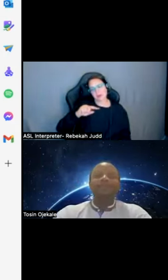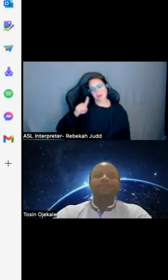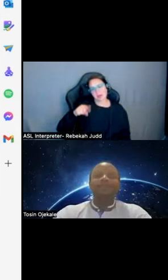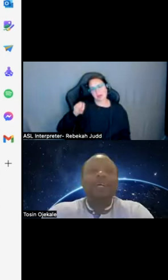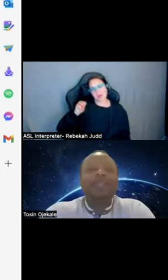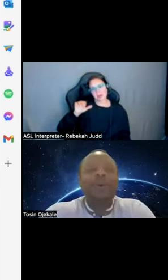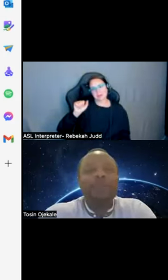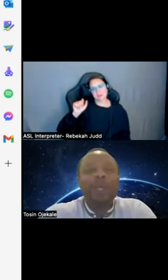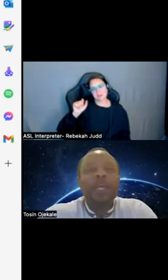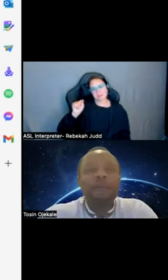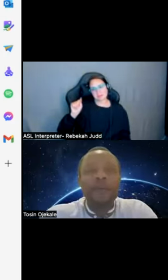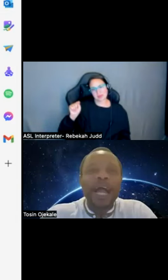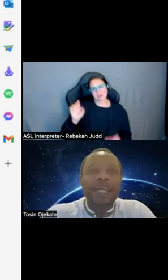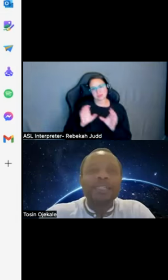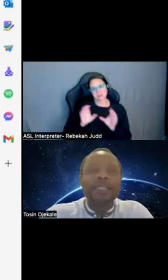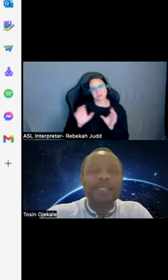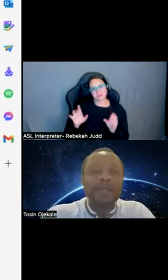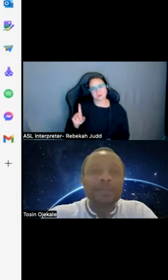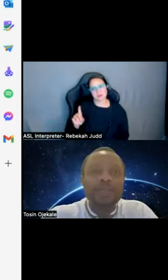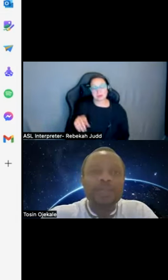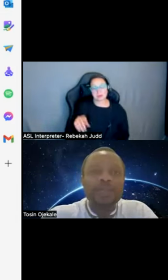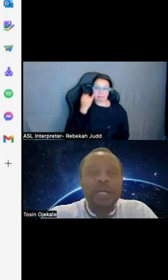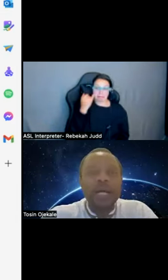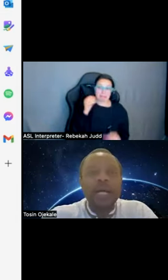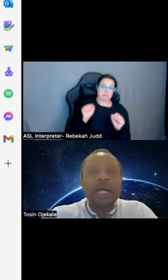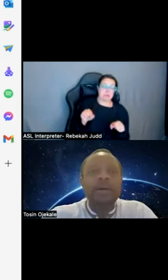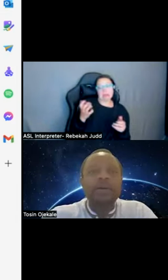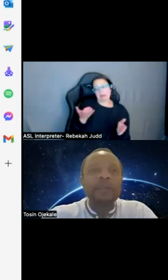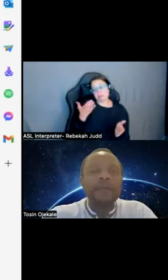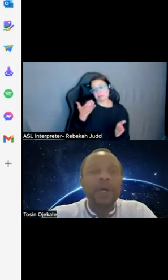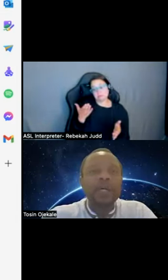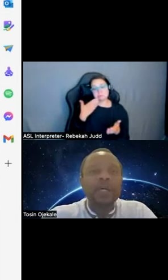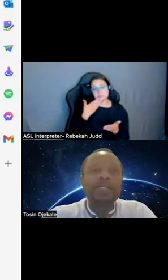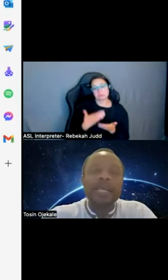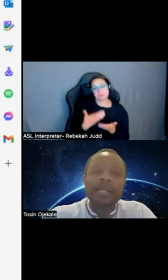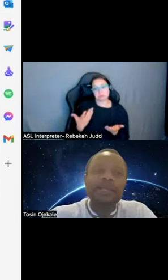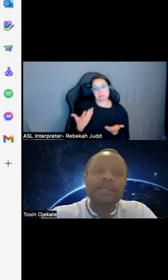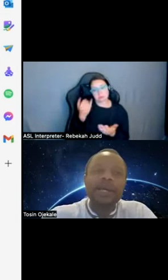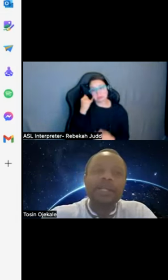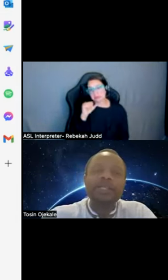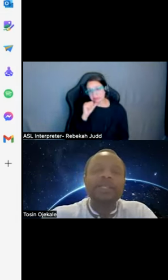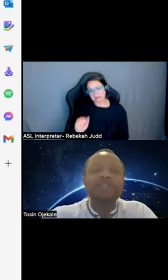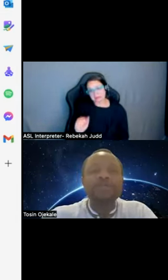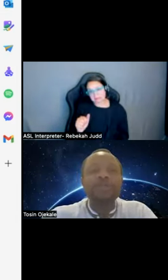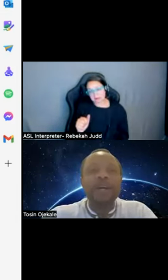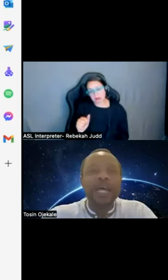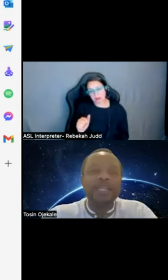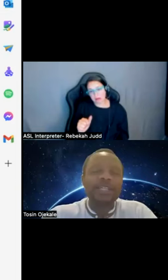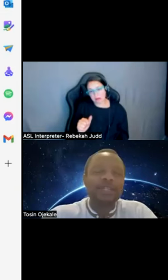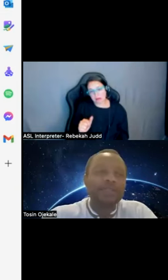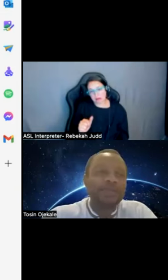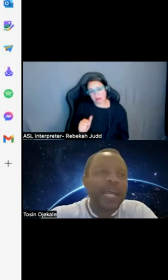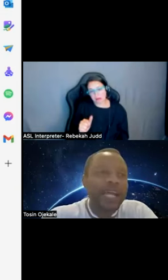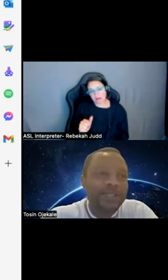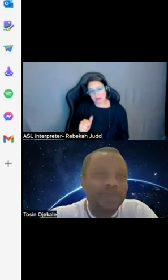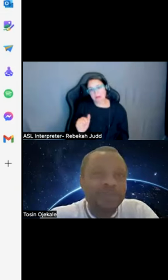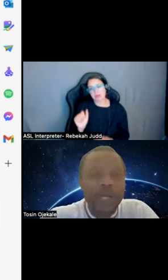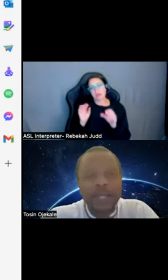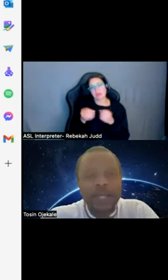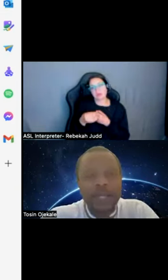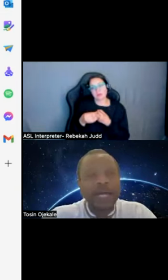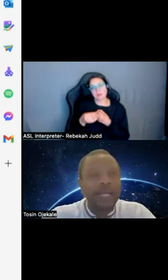Well, so if you can, it's good. If not, then the organization should get